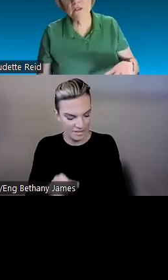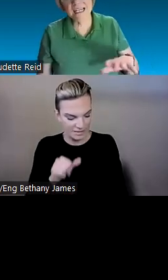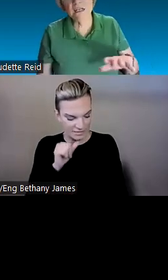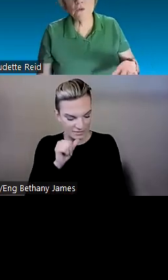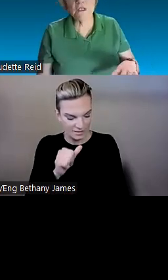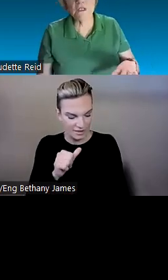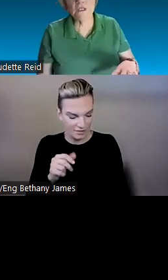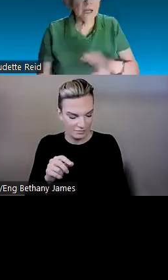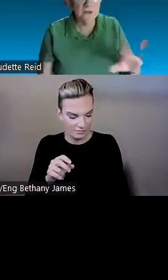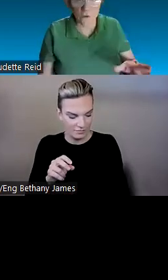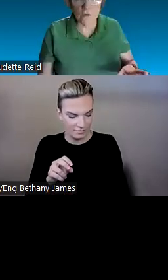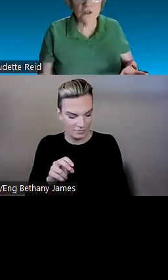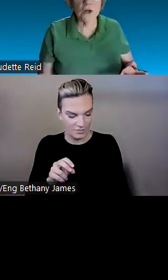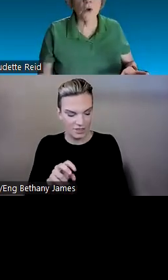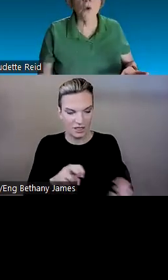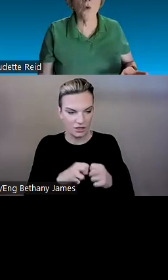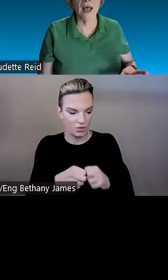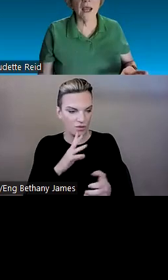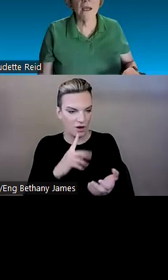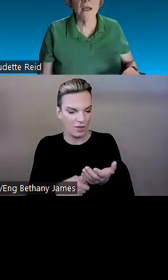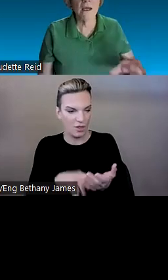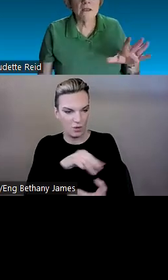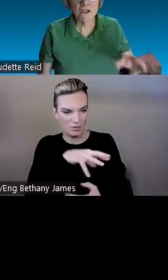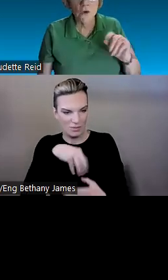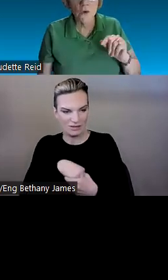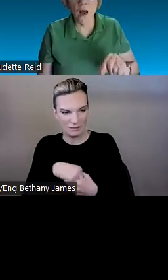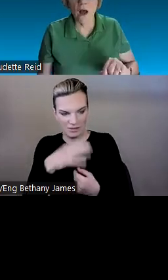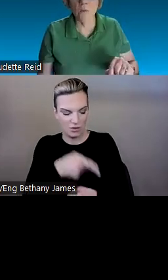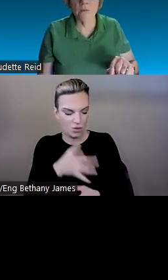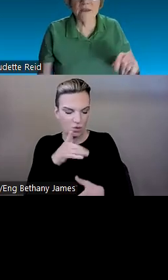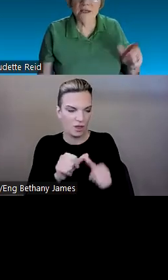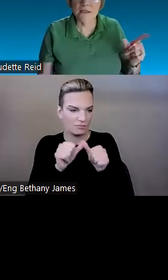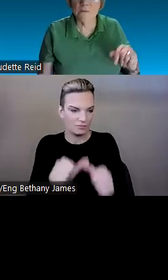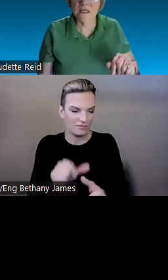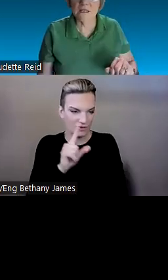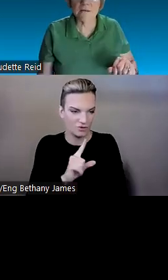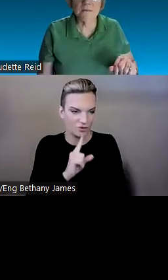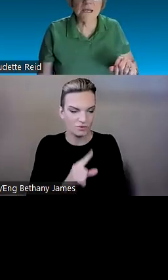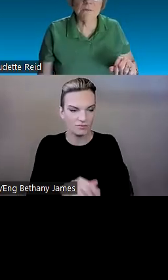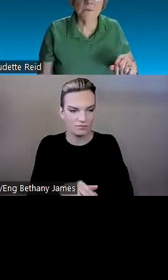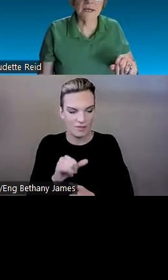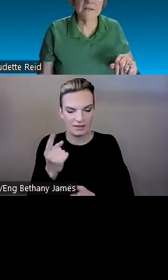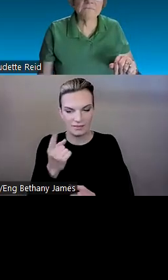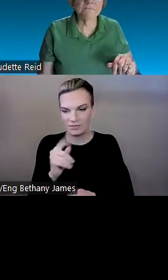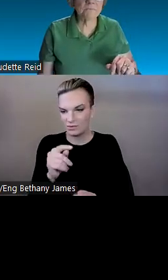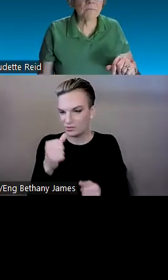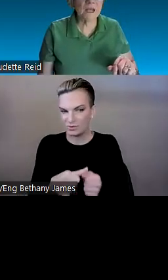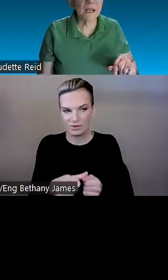the built-in utilities, because those don't go away. So that's something to keep in